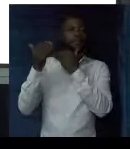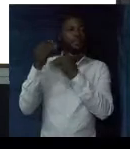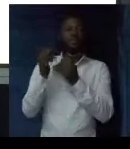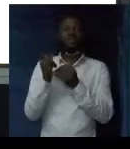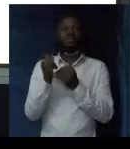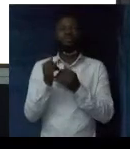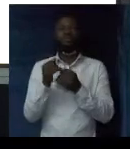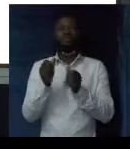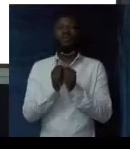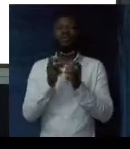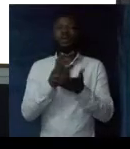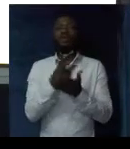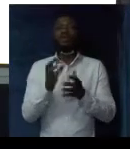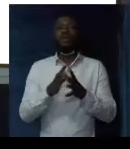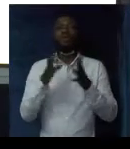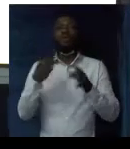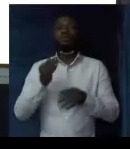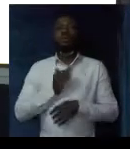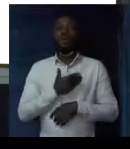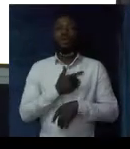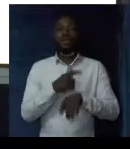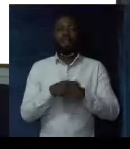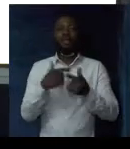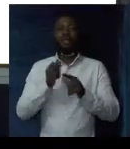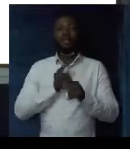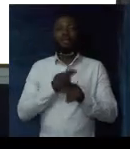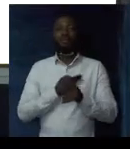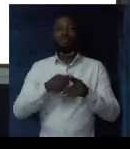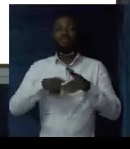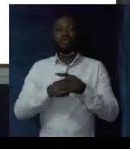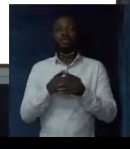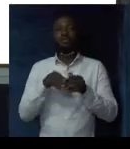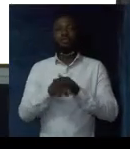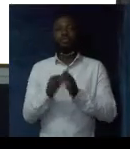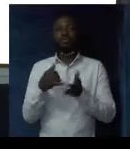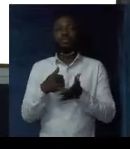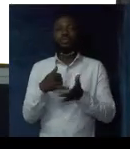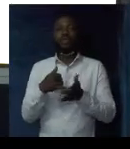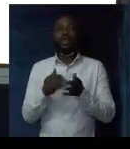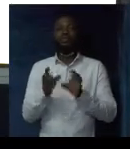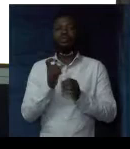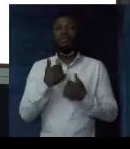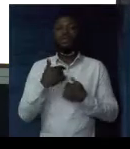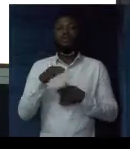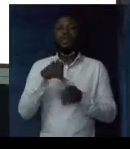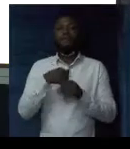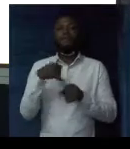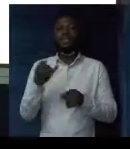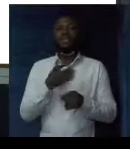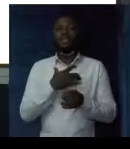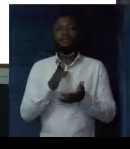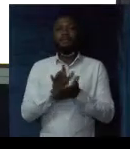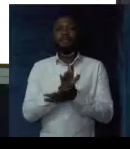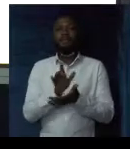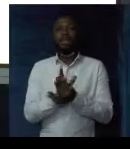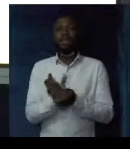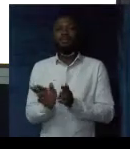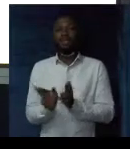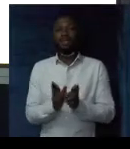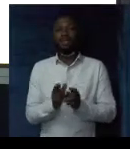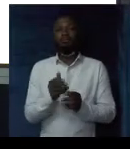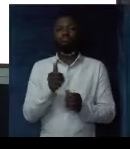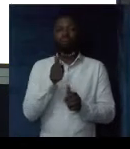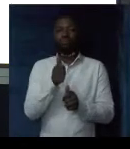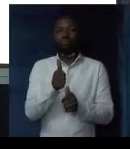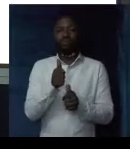previously. So, without wasting much of our time, let's get right into it. Do you have your pens and paper